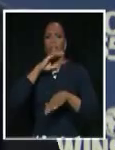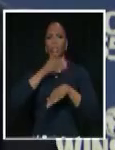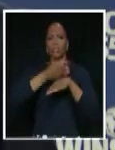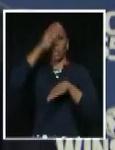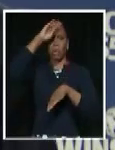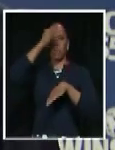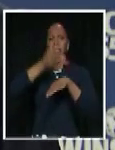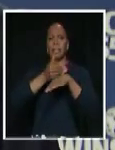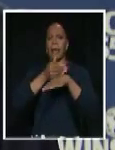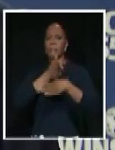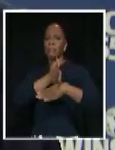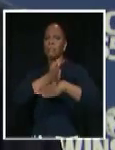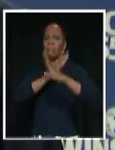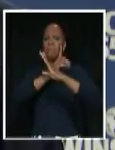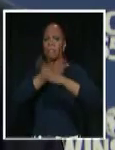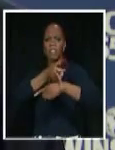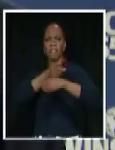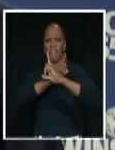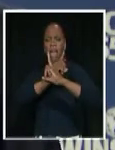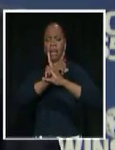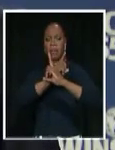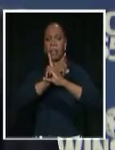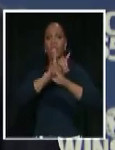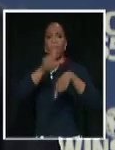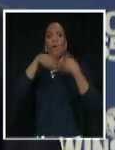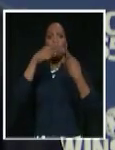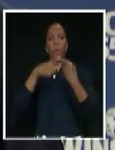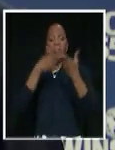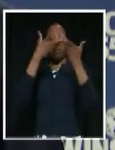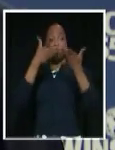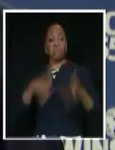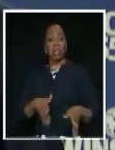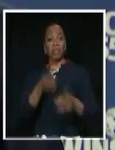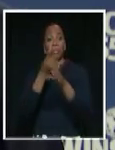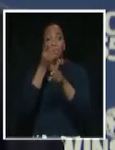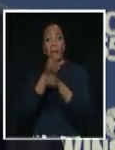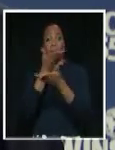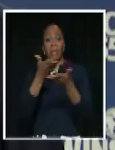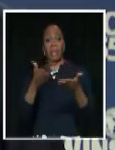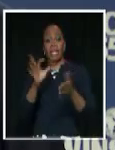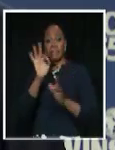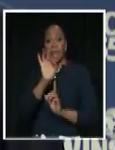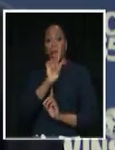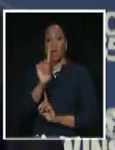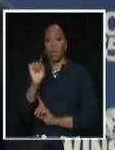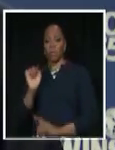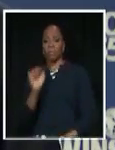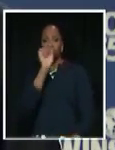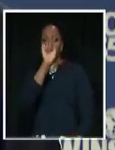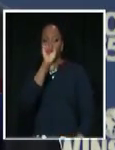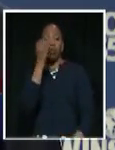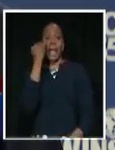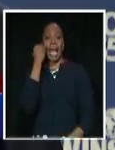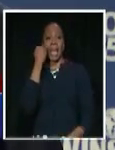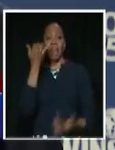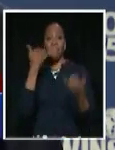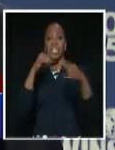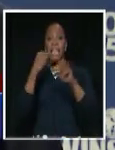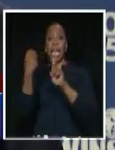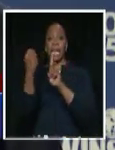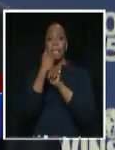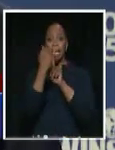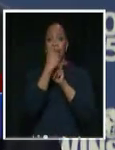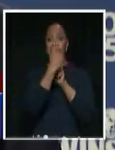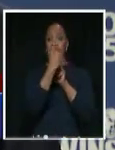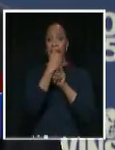would defend them with all I had. You know, once you've done the right thing and called 911, if you're under attack, the most important thing to